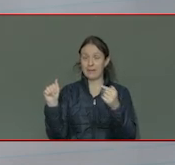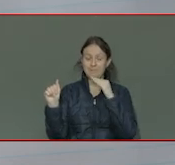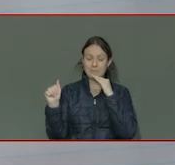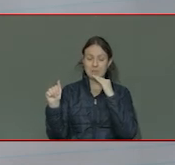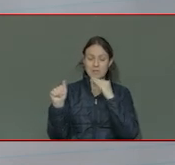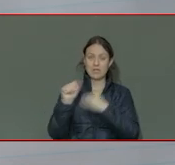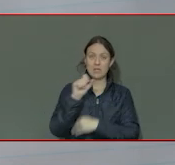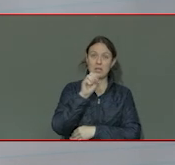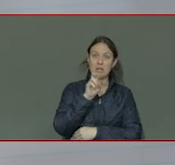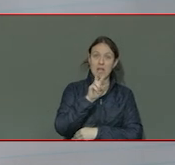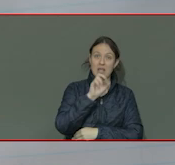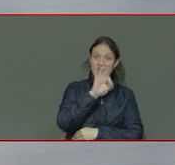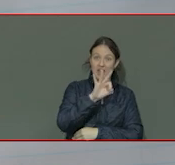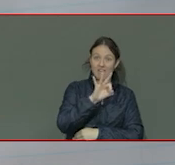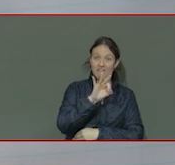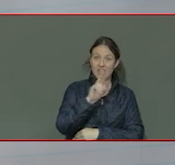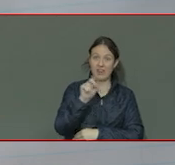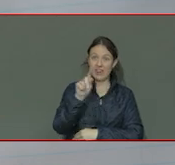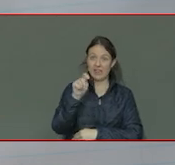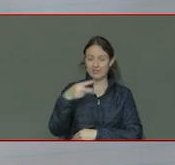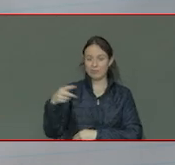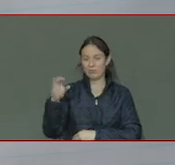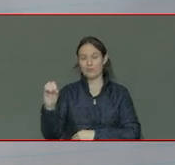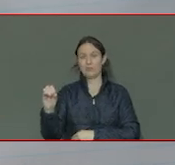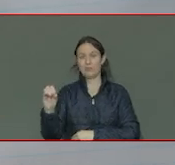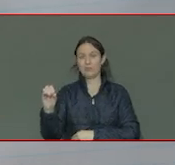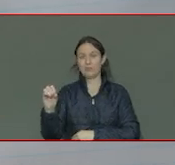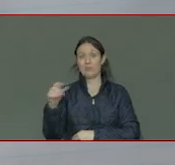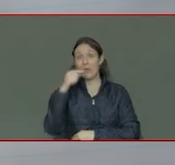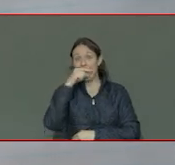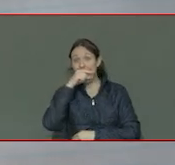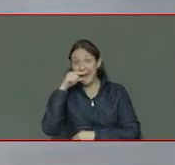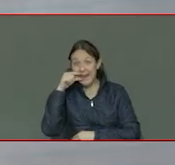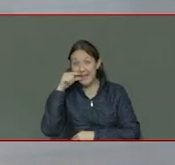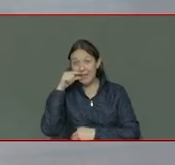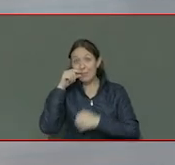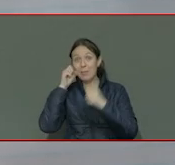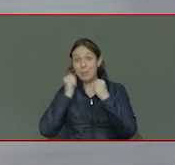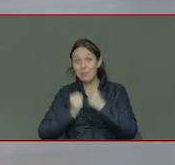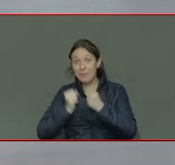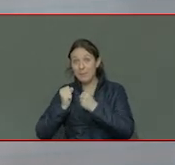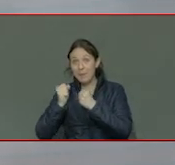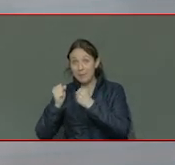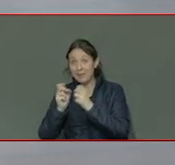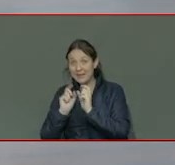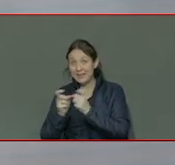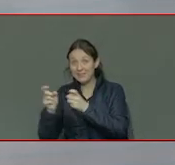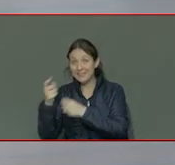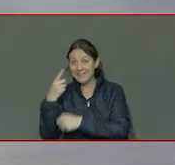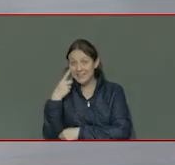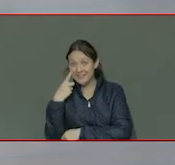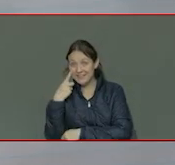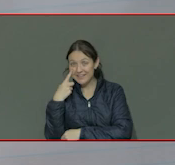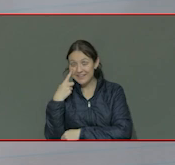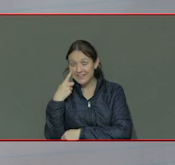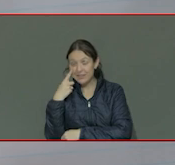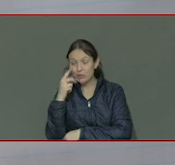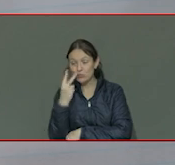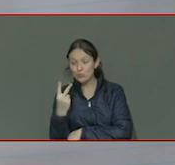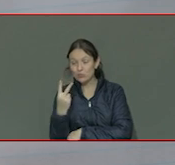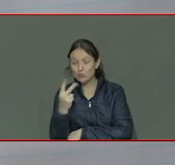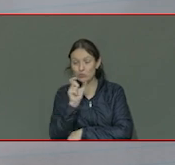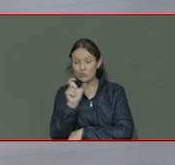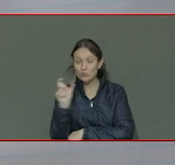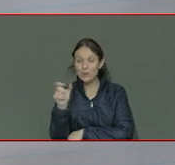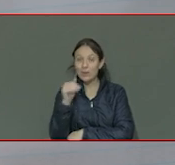also 0. So if you see the word constant speed, just in that 2 words,